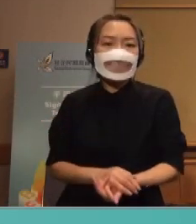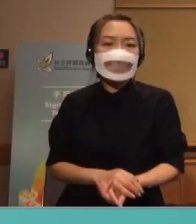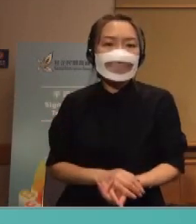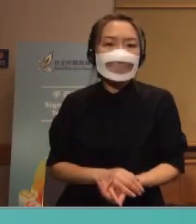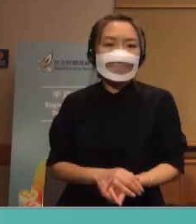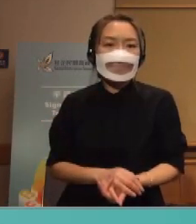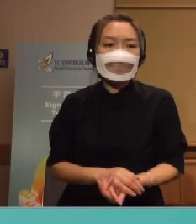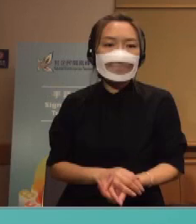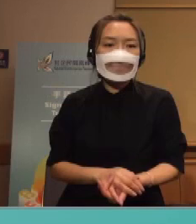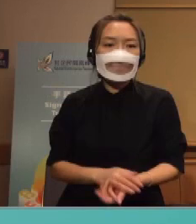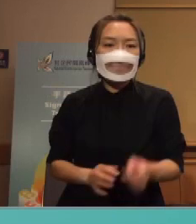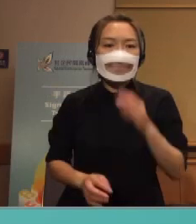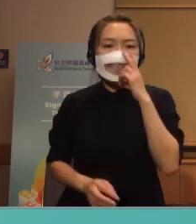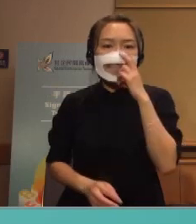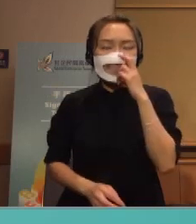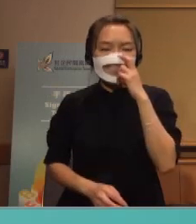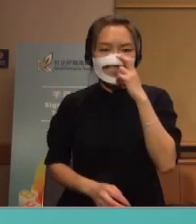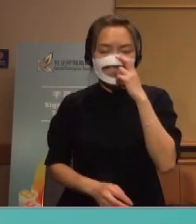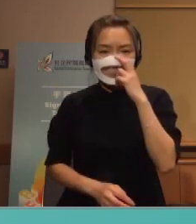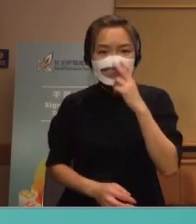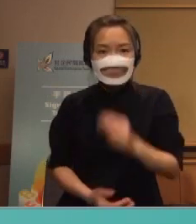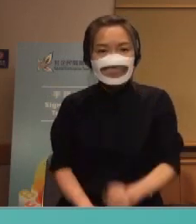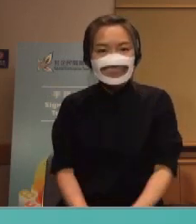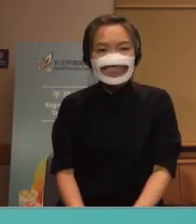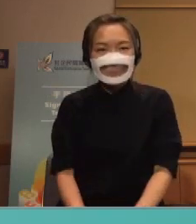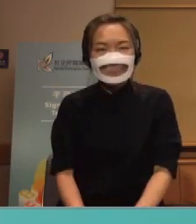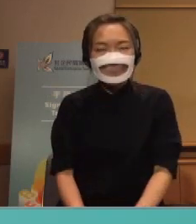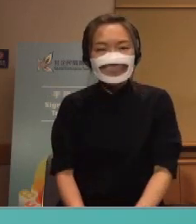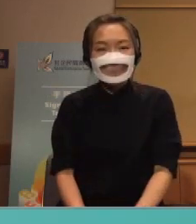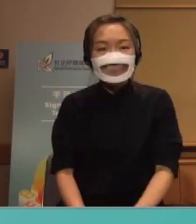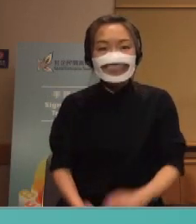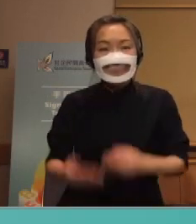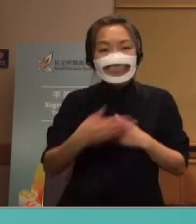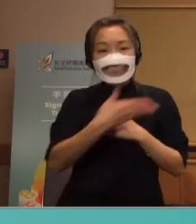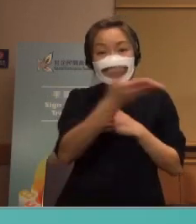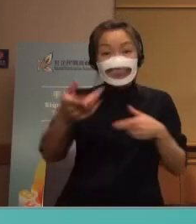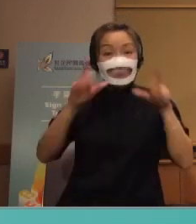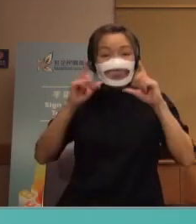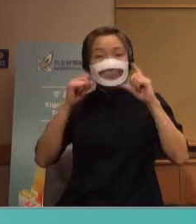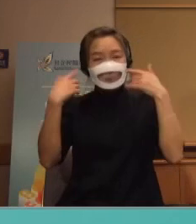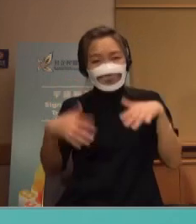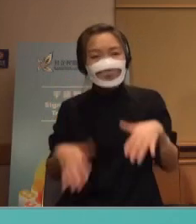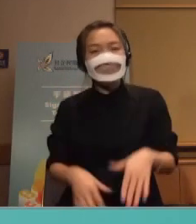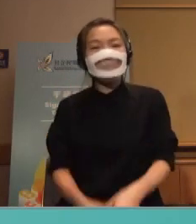And that's it for this question then. Thank you for the person in the green shirt.